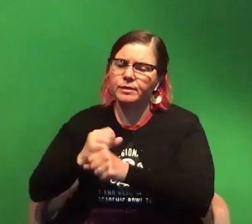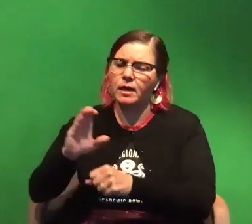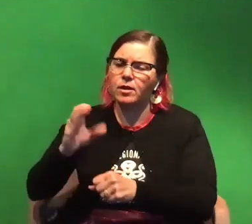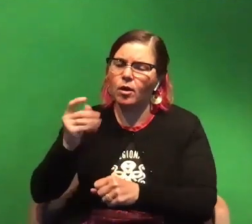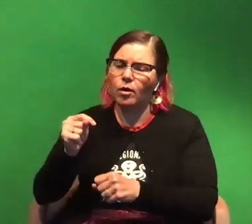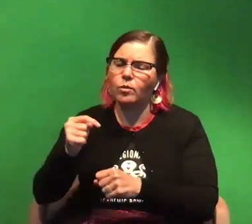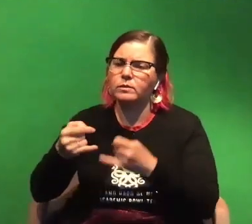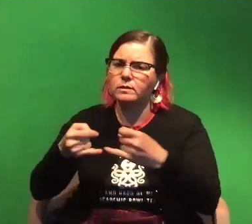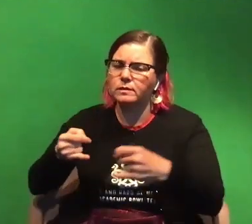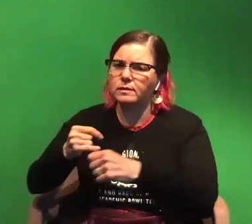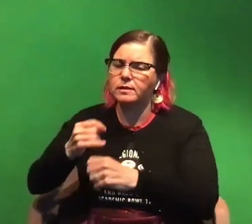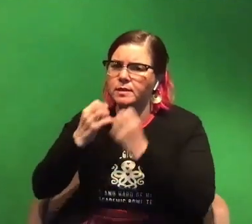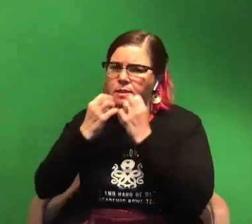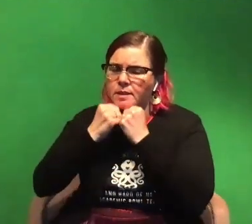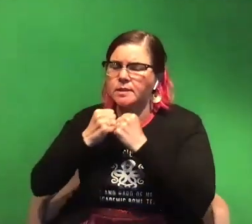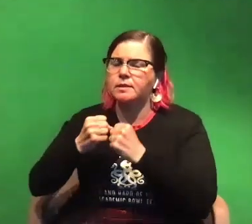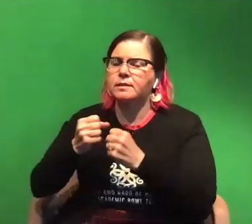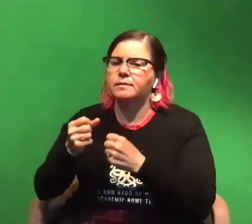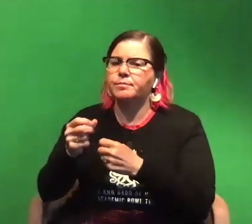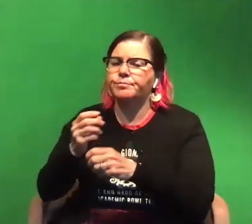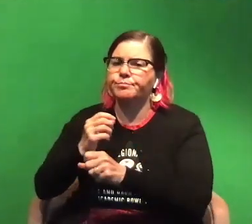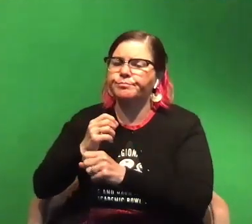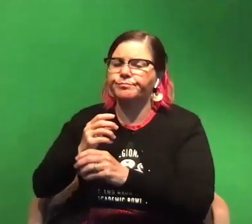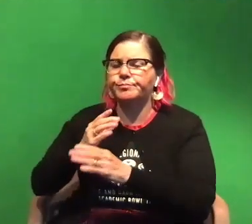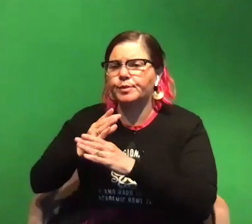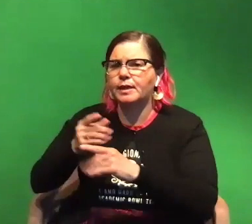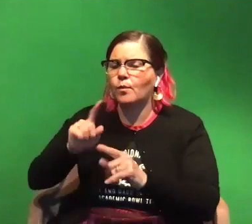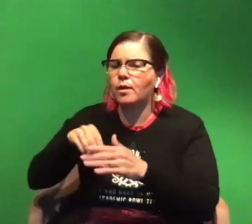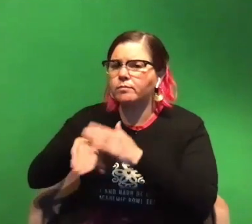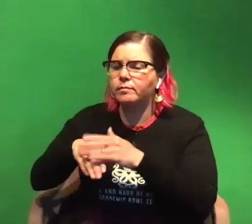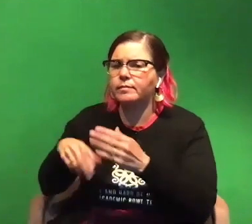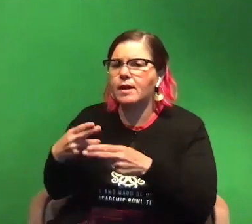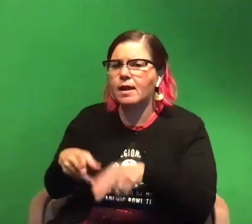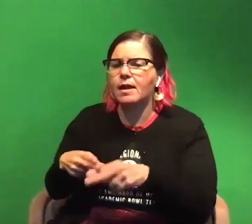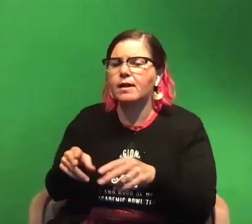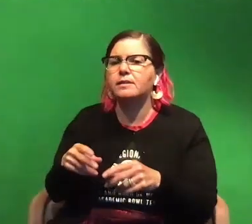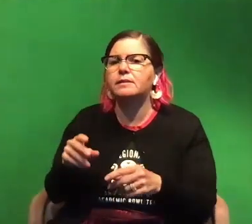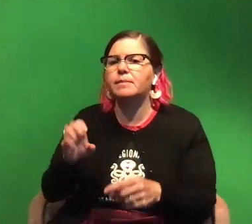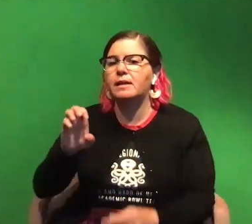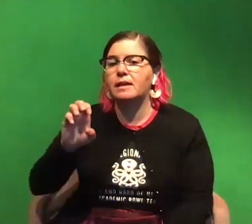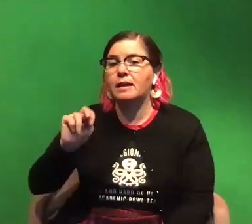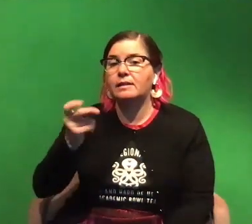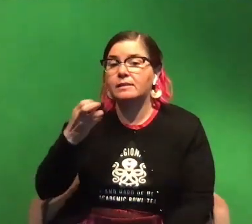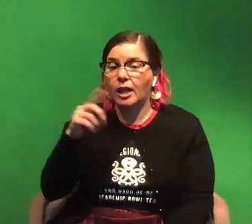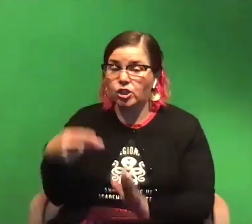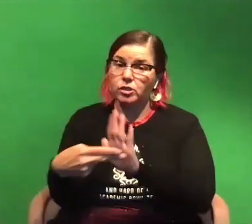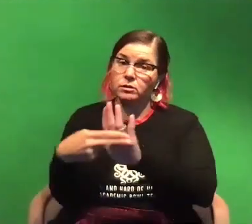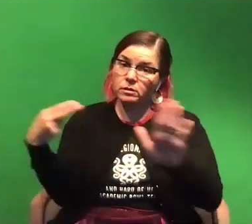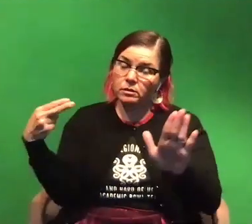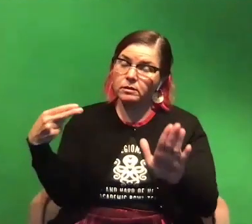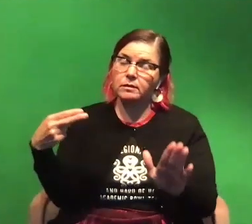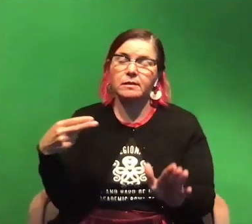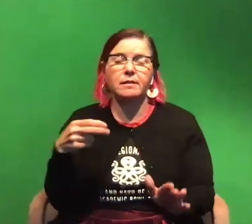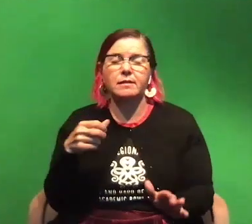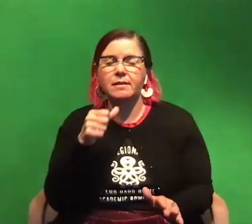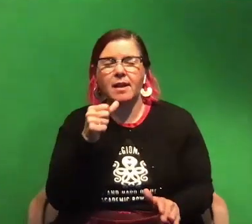that to try to protect their breeding grounds and their laying grounds. But as far as endangered squid, not to my knowledge. I know